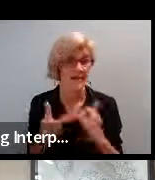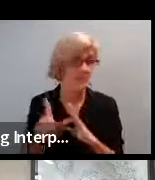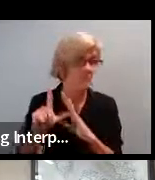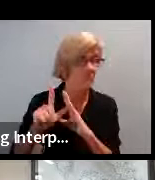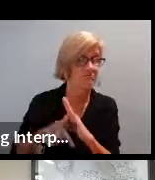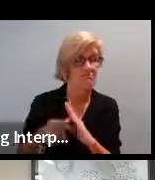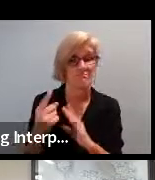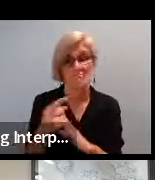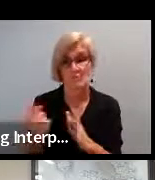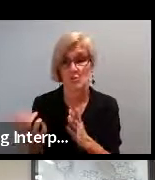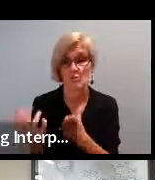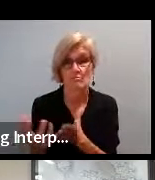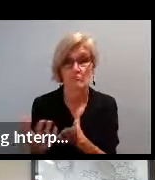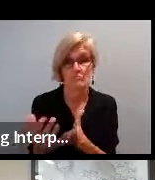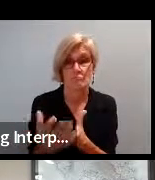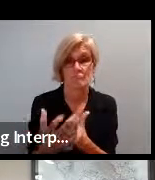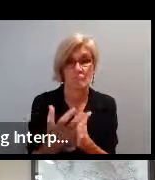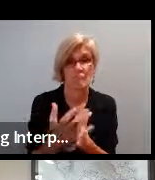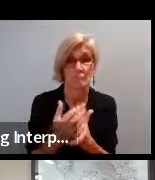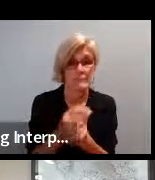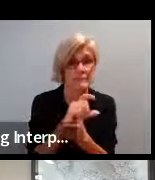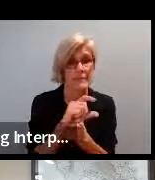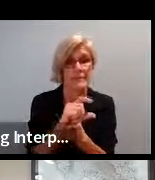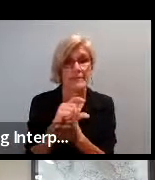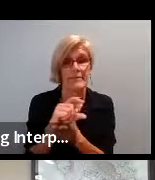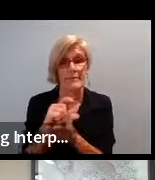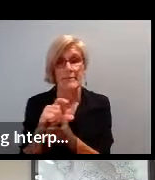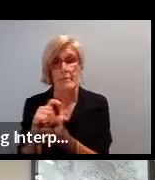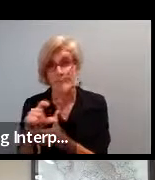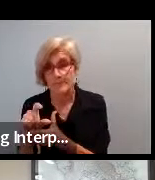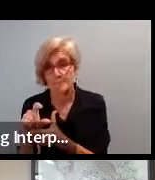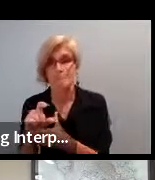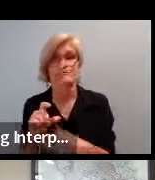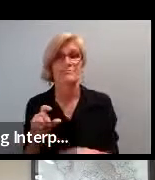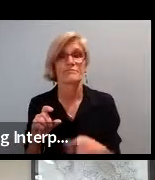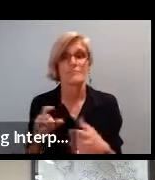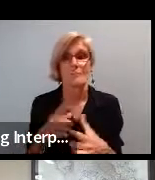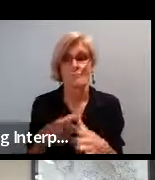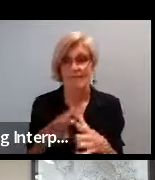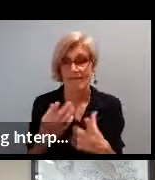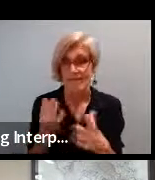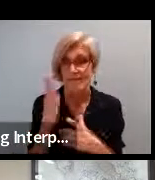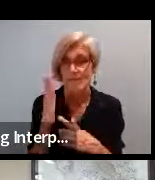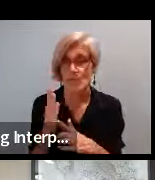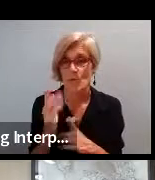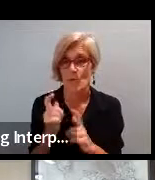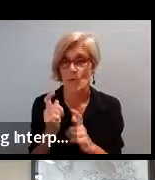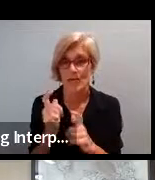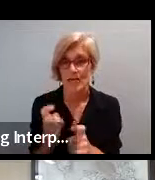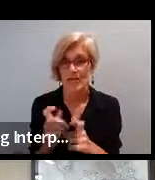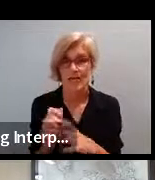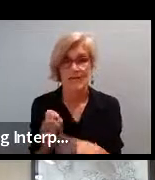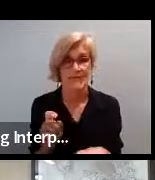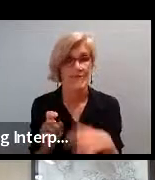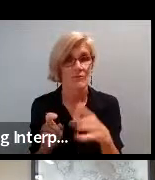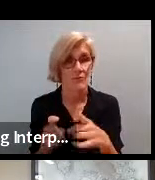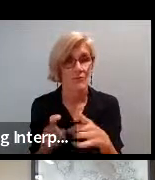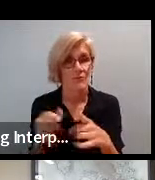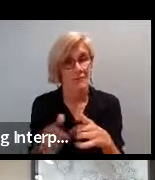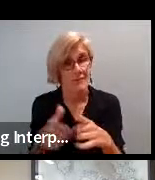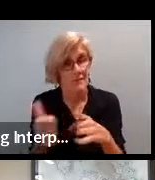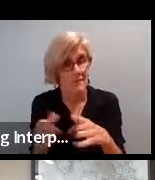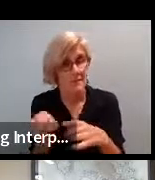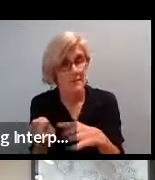when you get enough of those running feet, just like this, then you would get a 26.